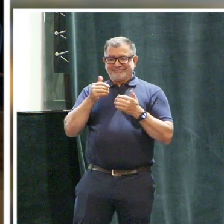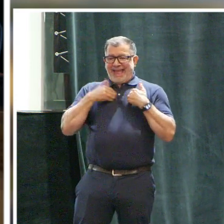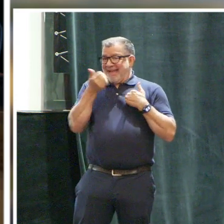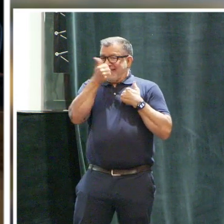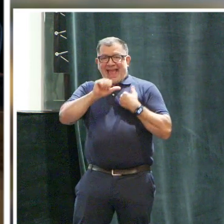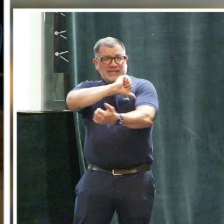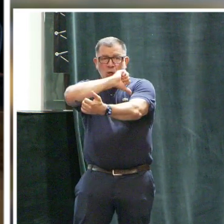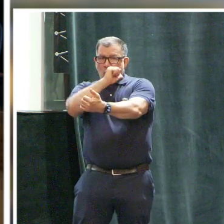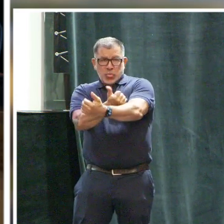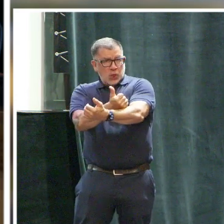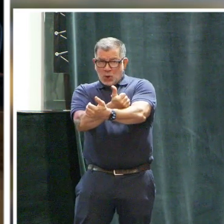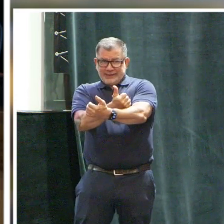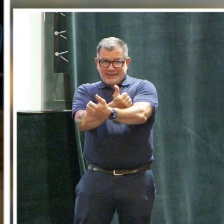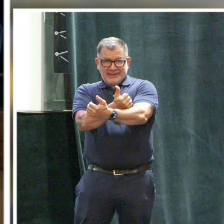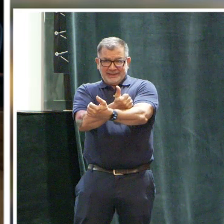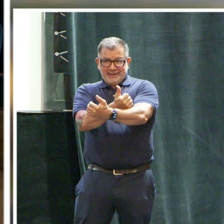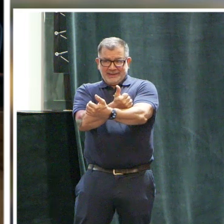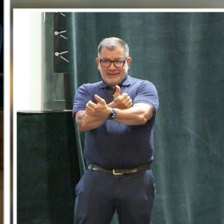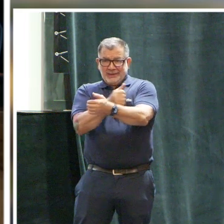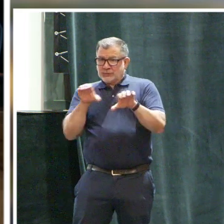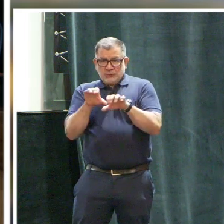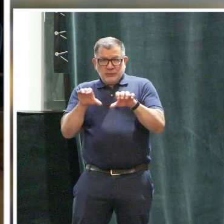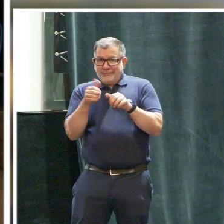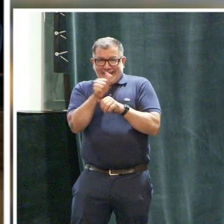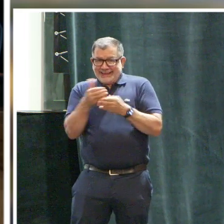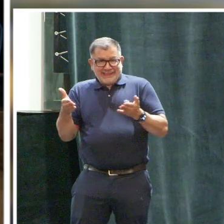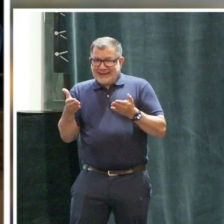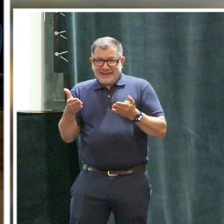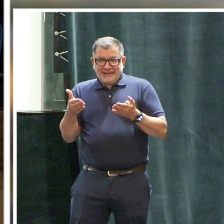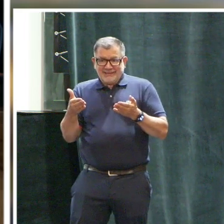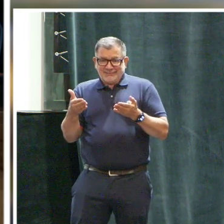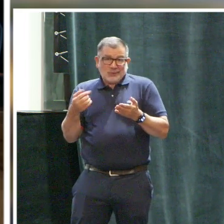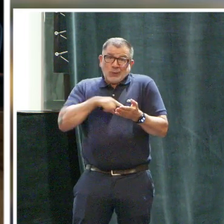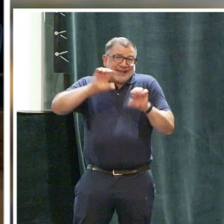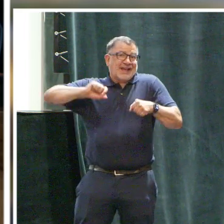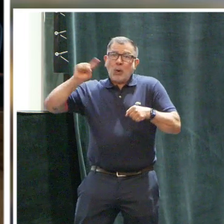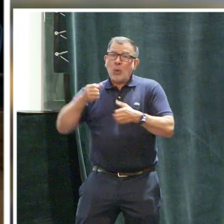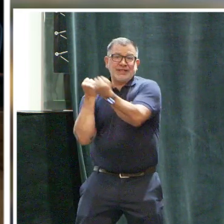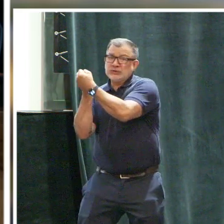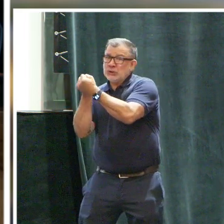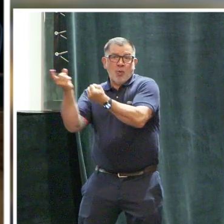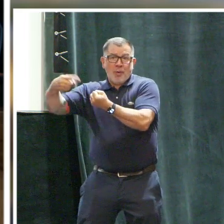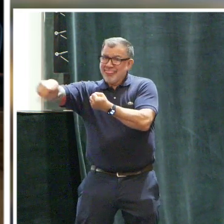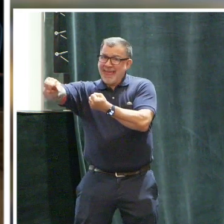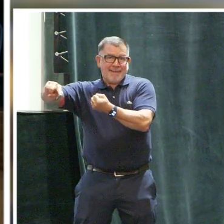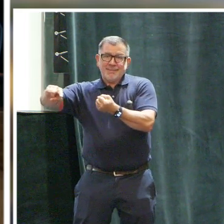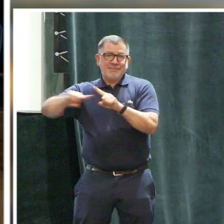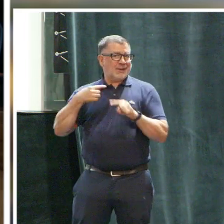authority to do anything other than to be a willing supporter and participant in that